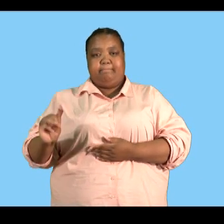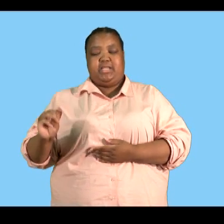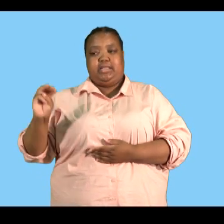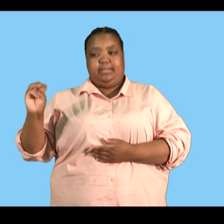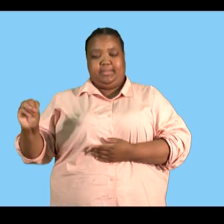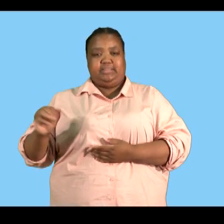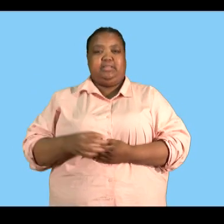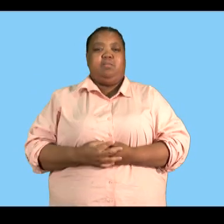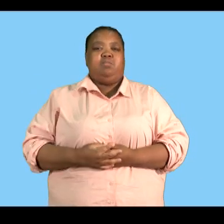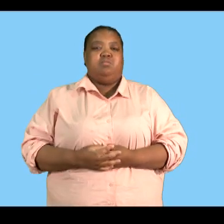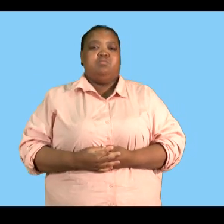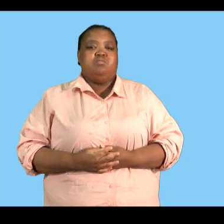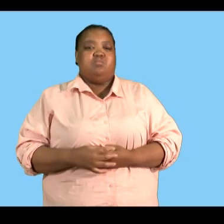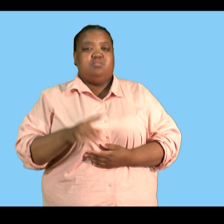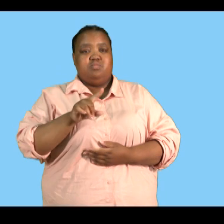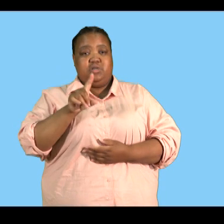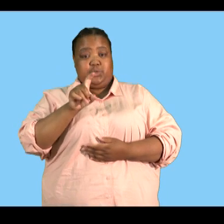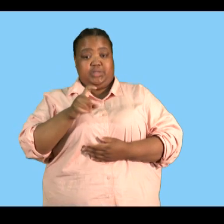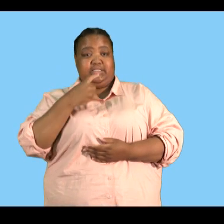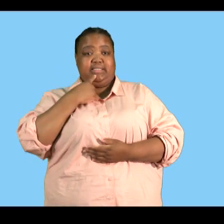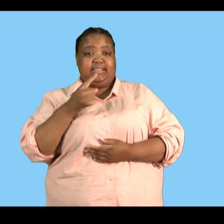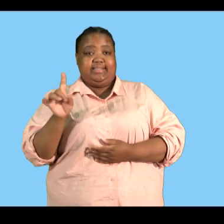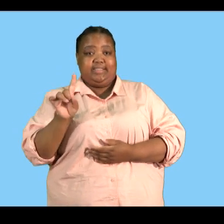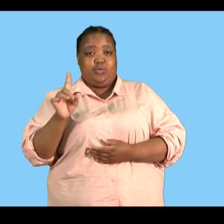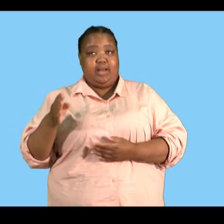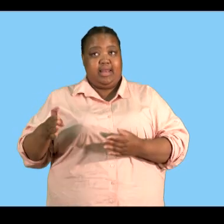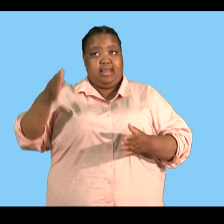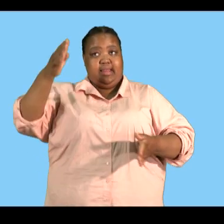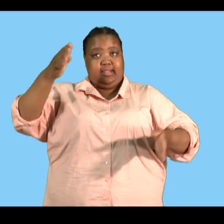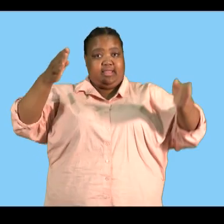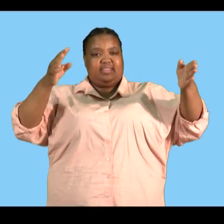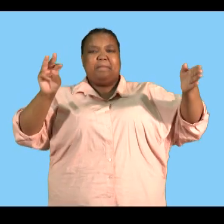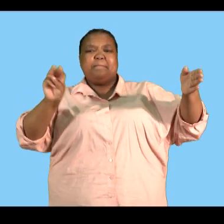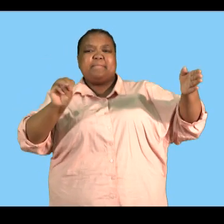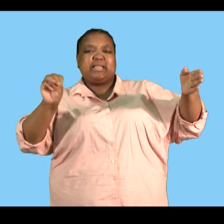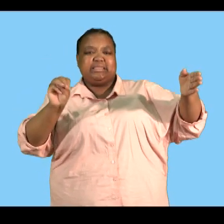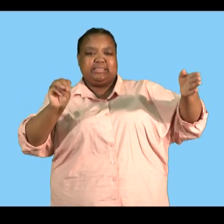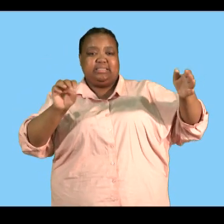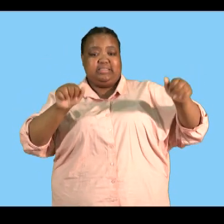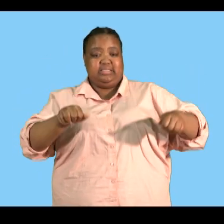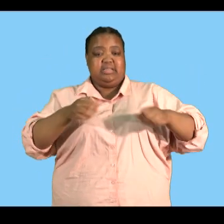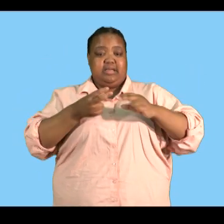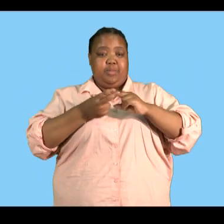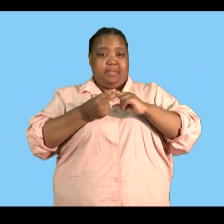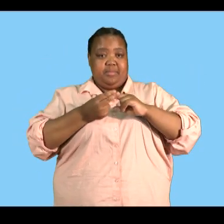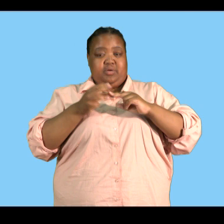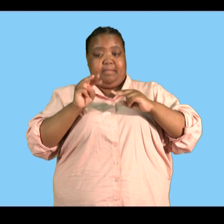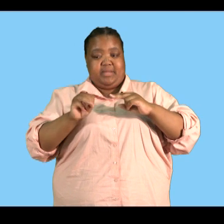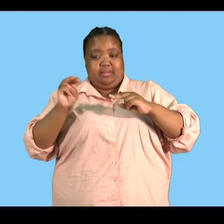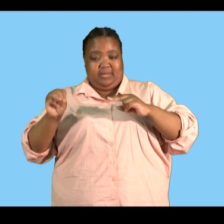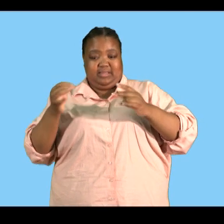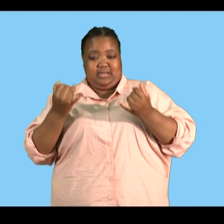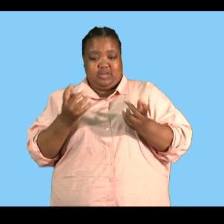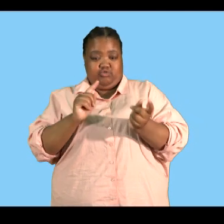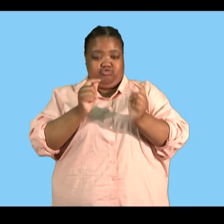150,000 millimeters. But the question said we must determine the length in meters. So it means from this unit, you